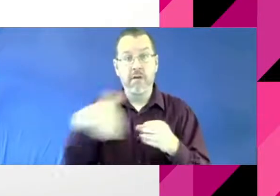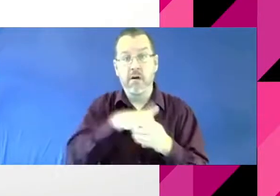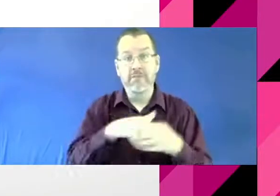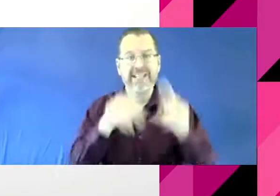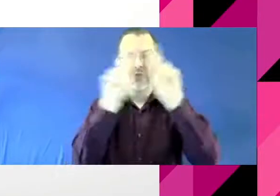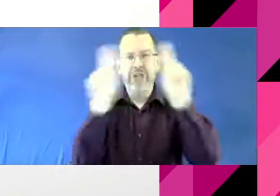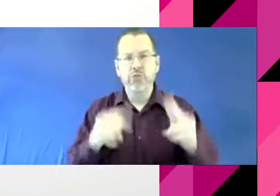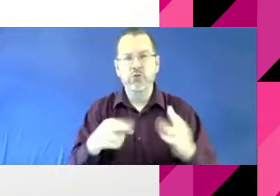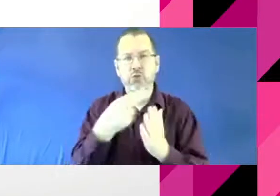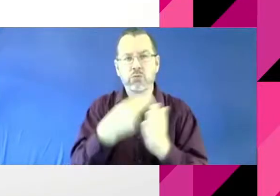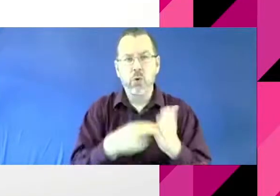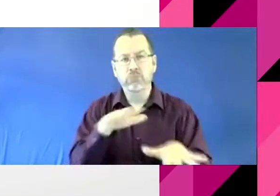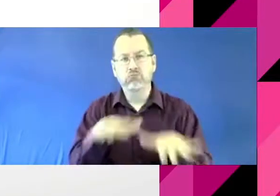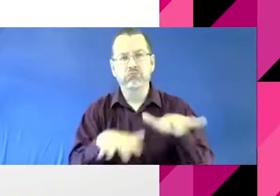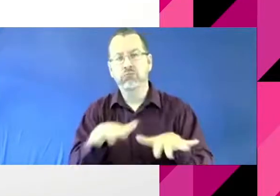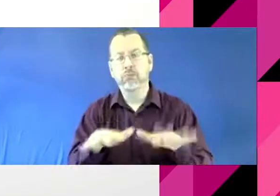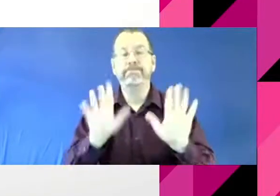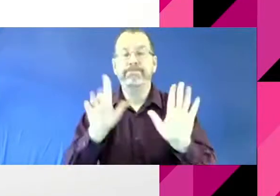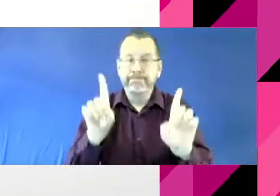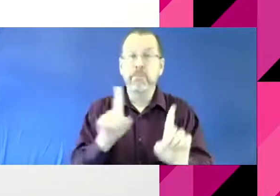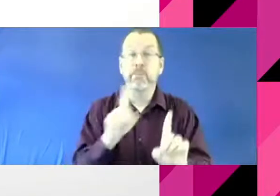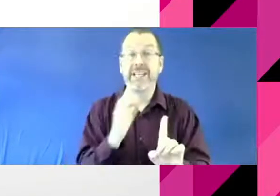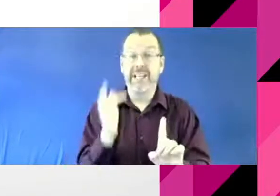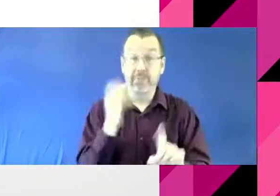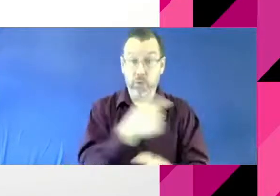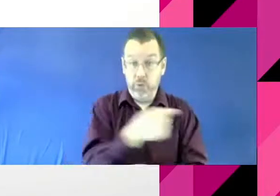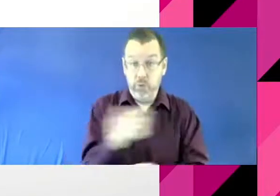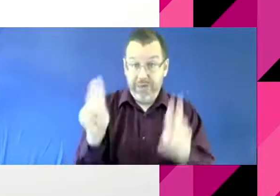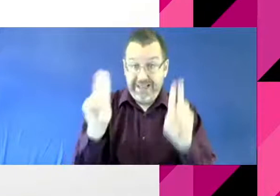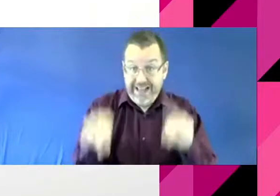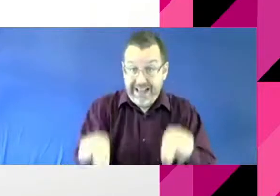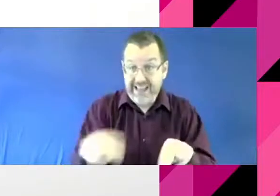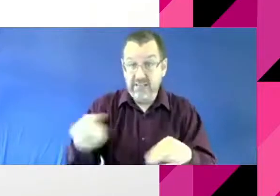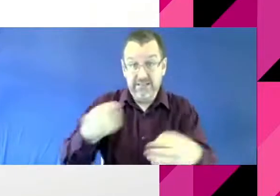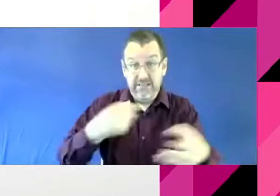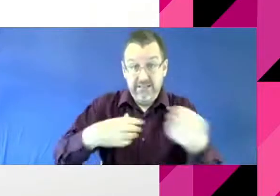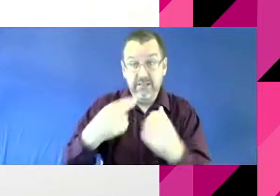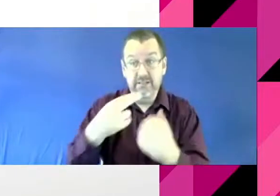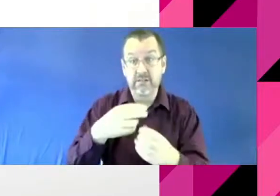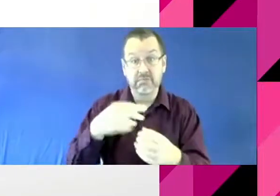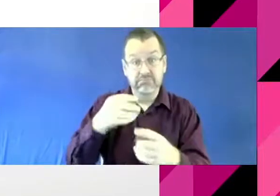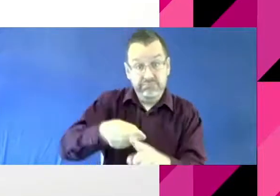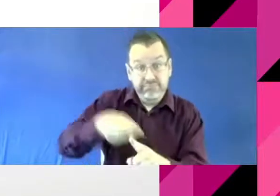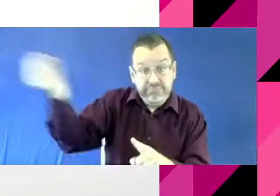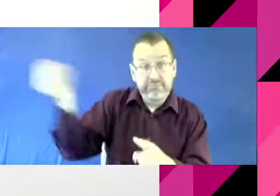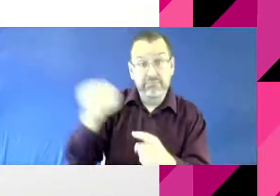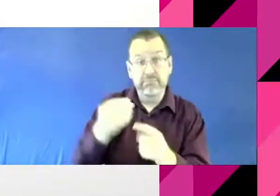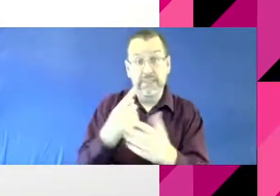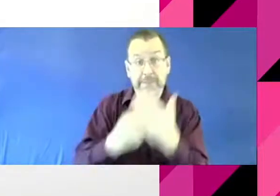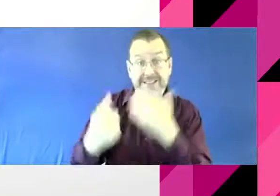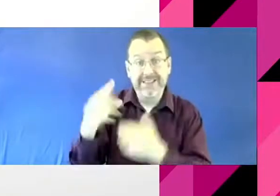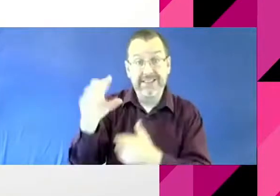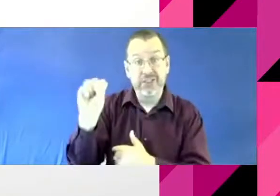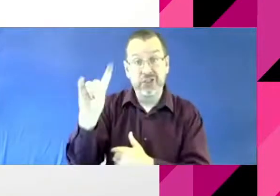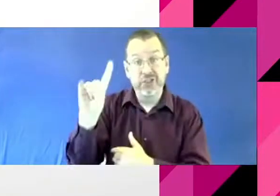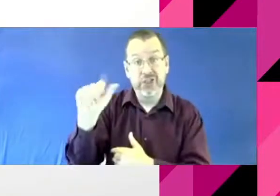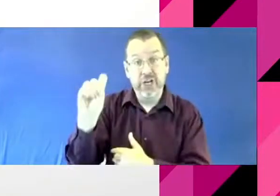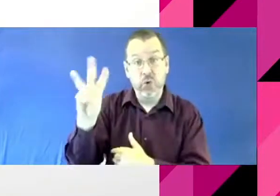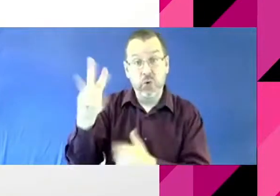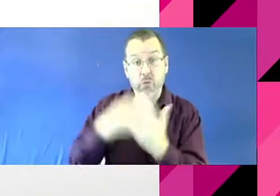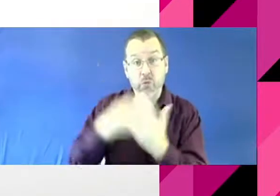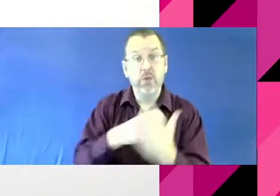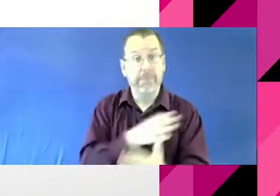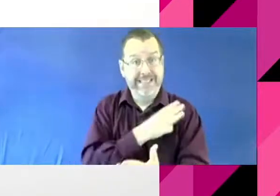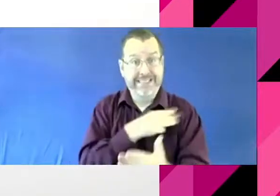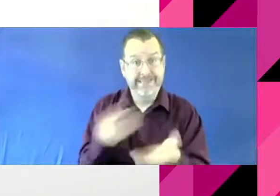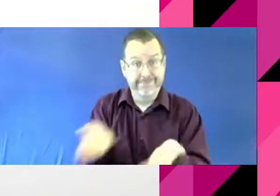to really encourage all those who can take advantage of that opportunity to do so. We know that Ireland's report